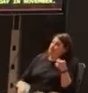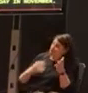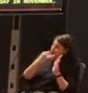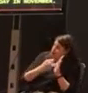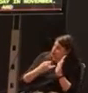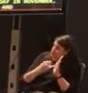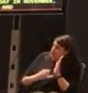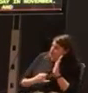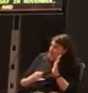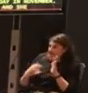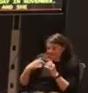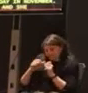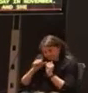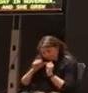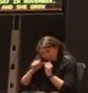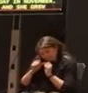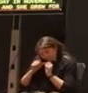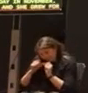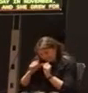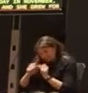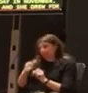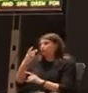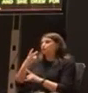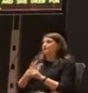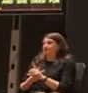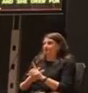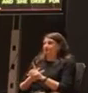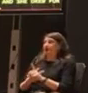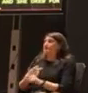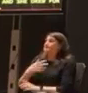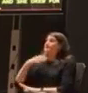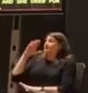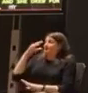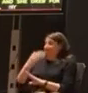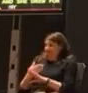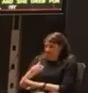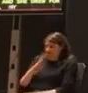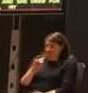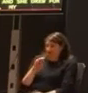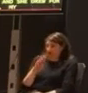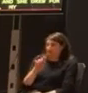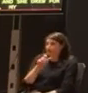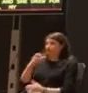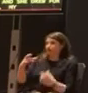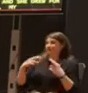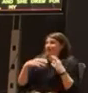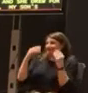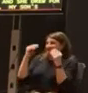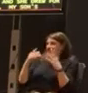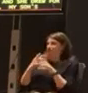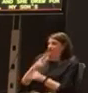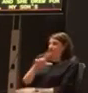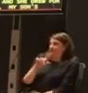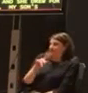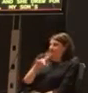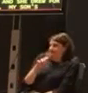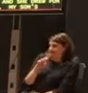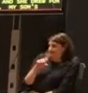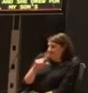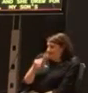she drew for 2 months. My sons Bob, retired Lakeside teacher, and